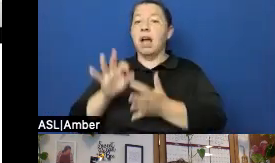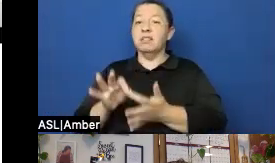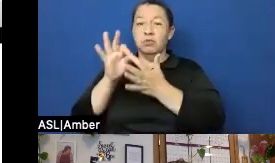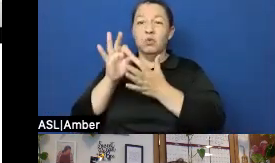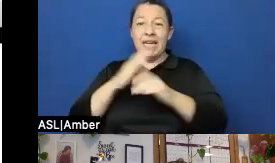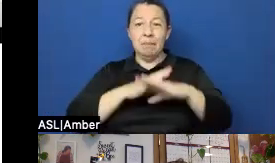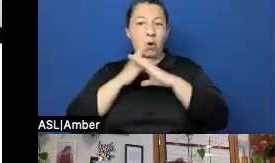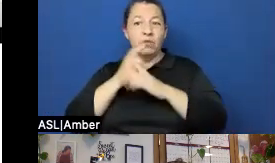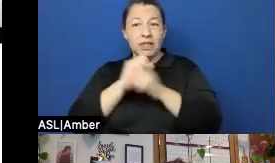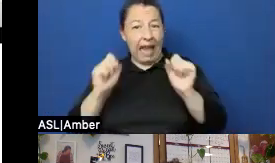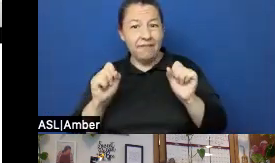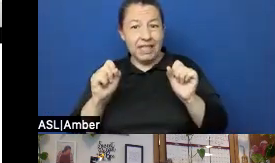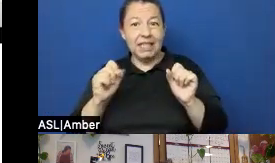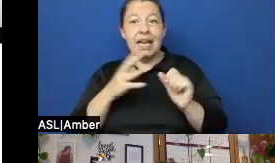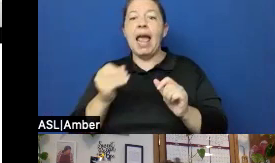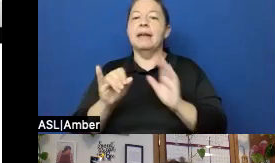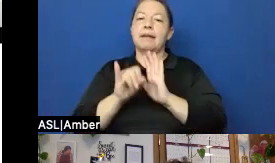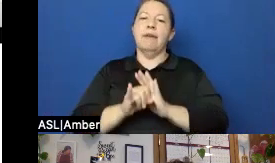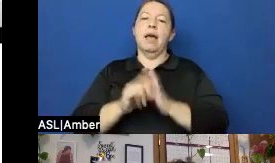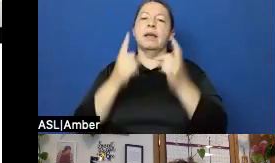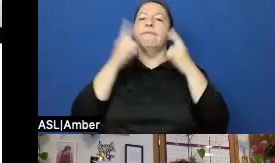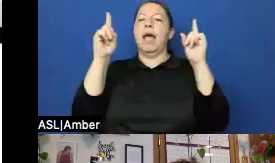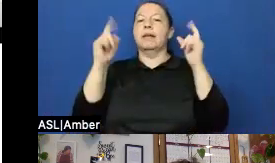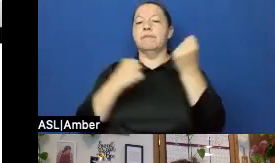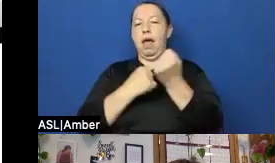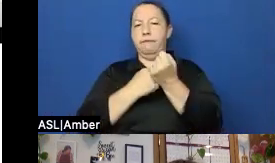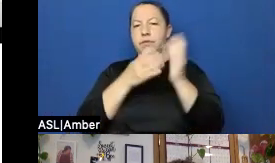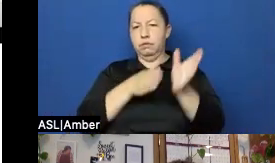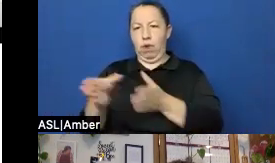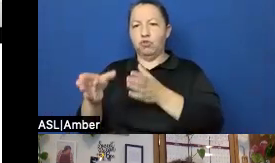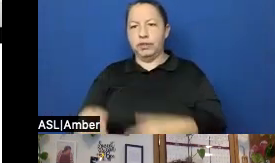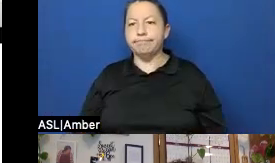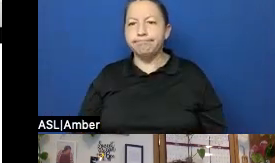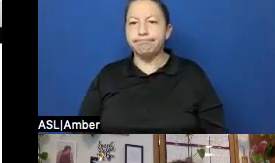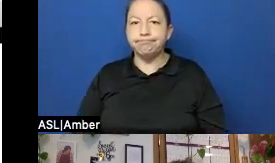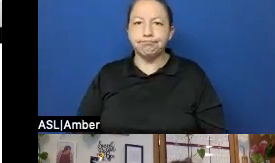then identifying effective advocacy strategies. Okay?